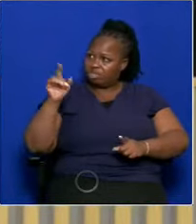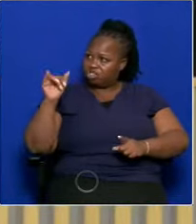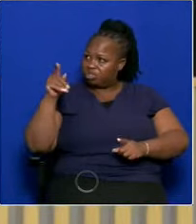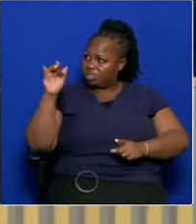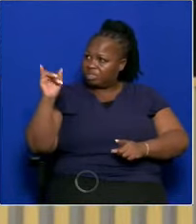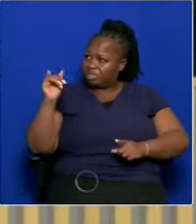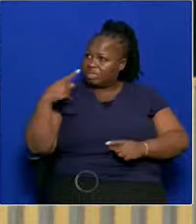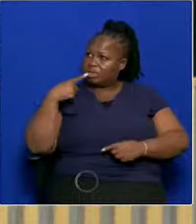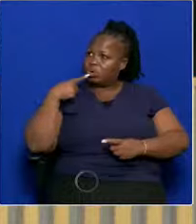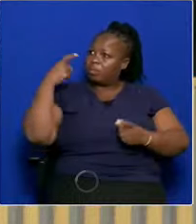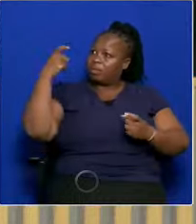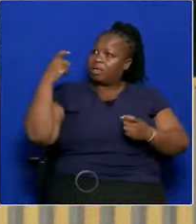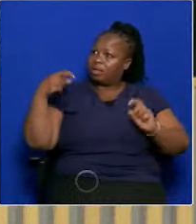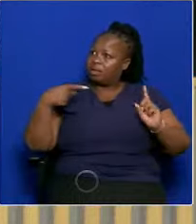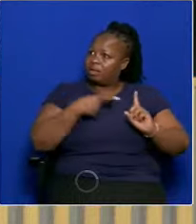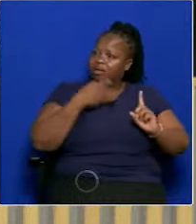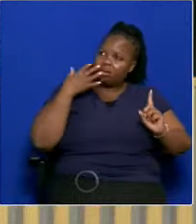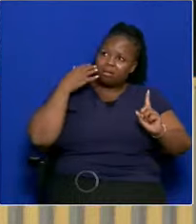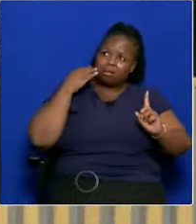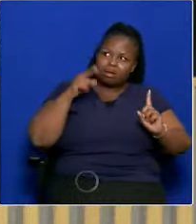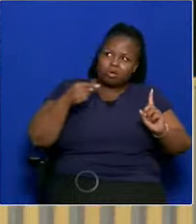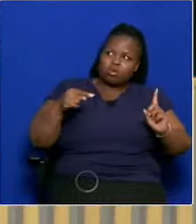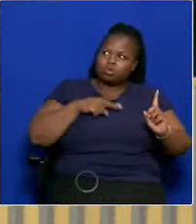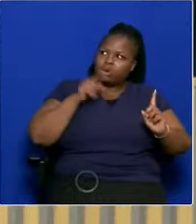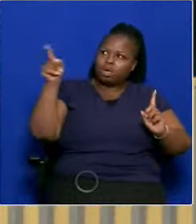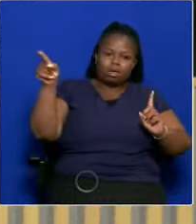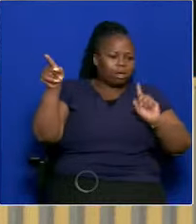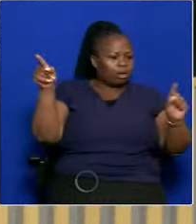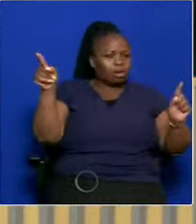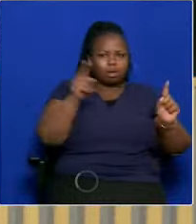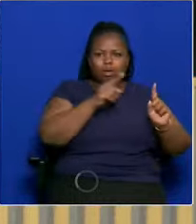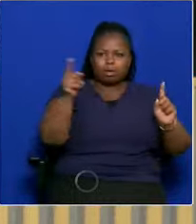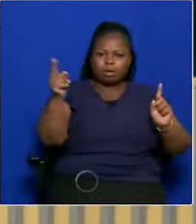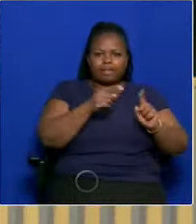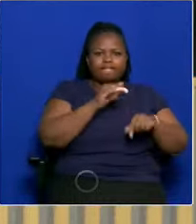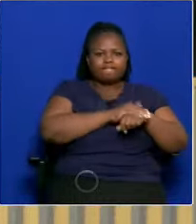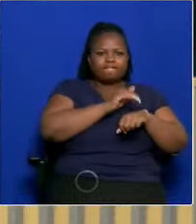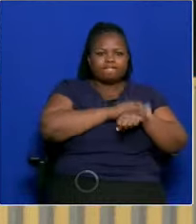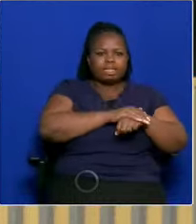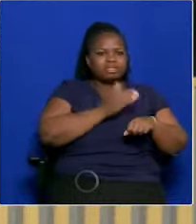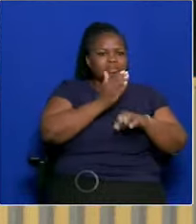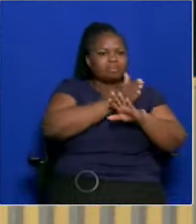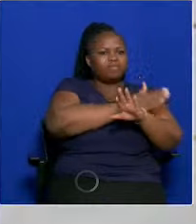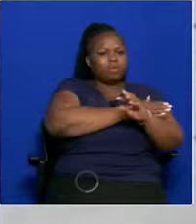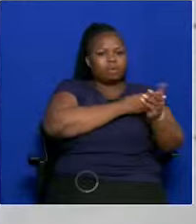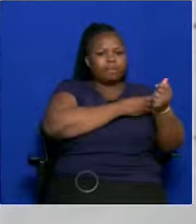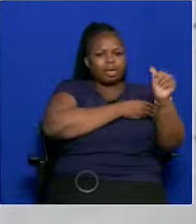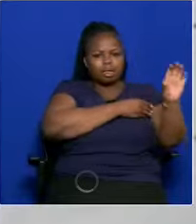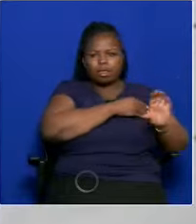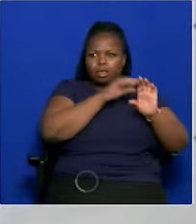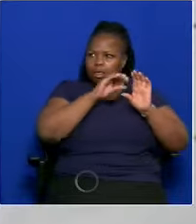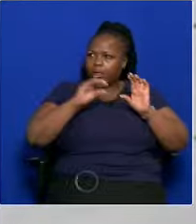Mr. Matlala because they are friends and he's given him financial assistance?